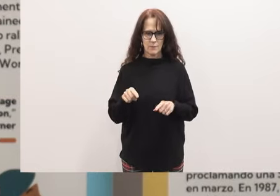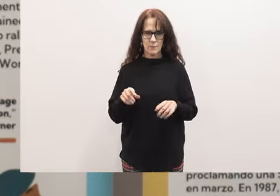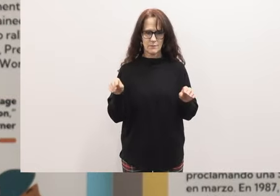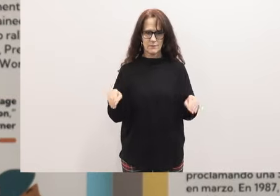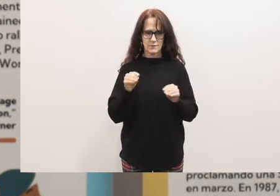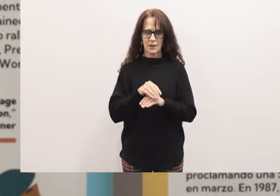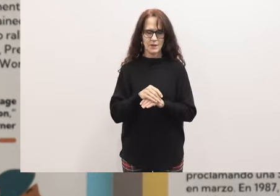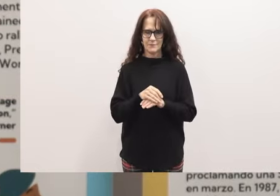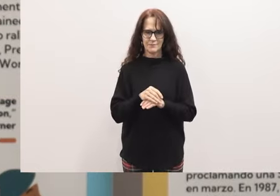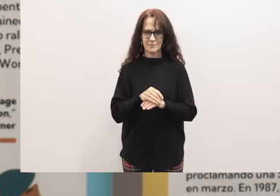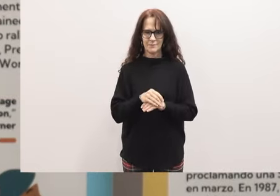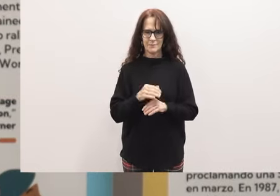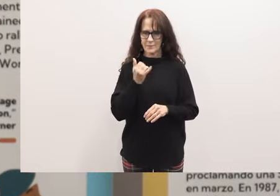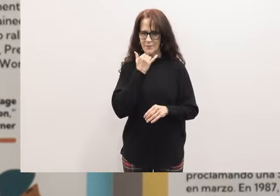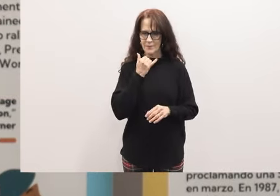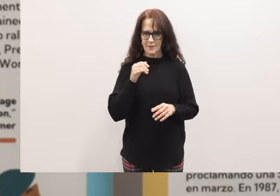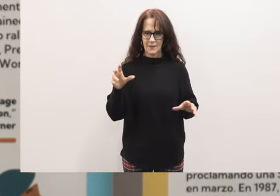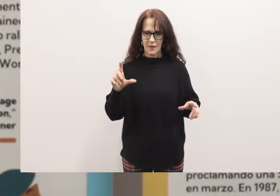opposite.